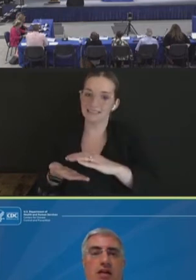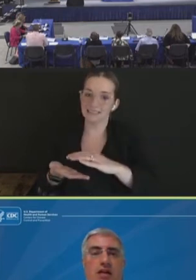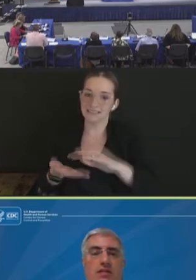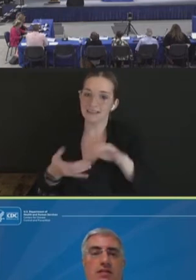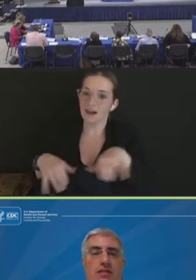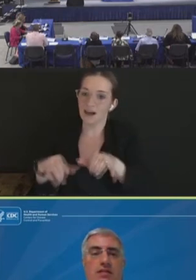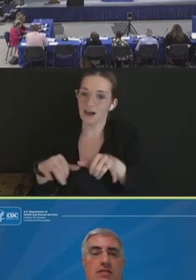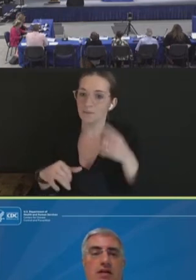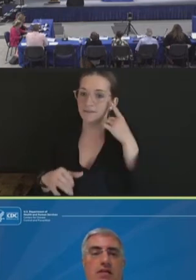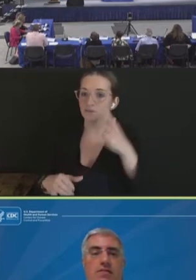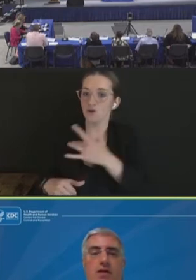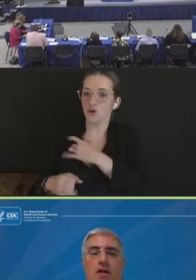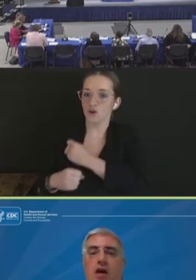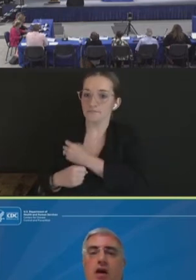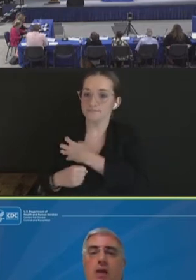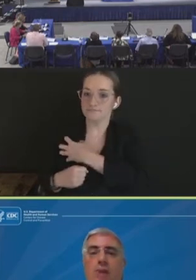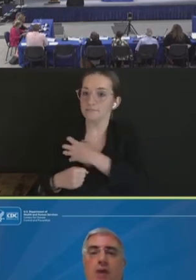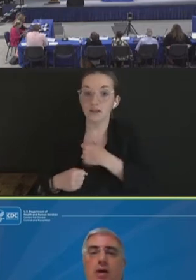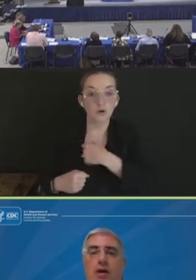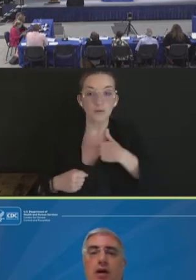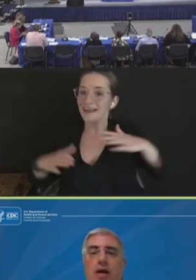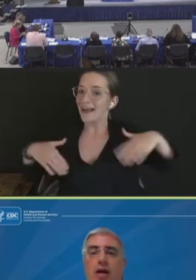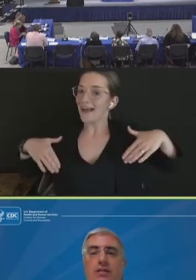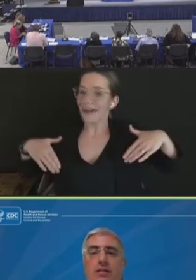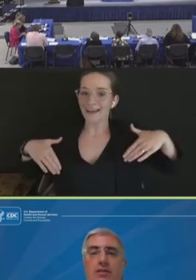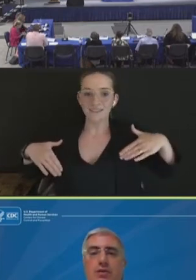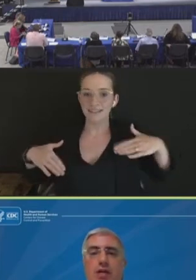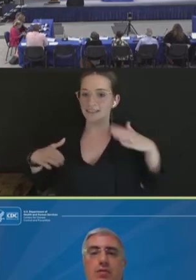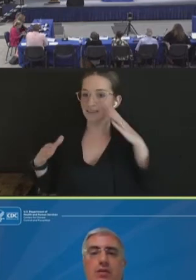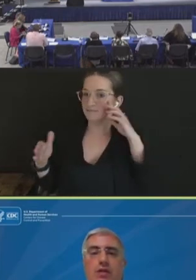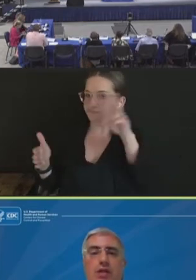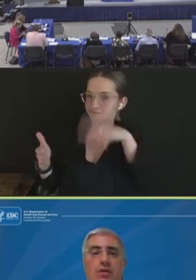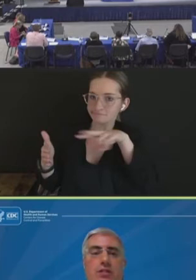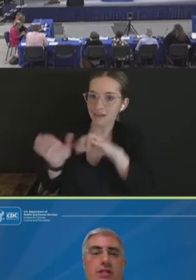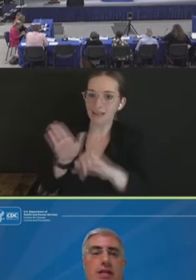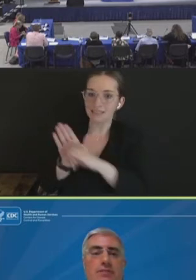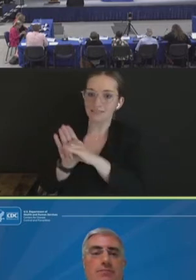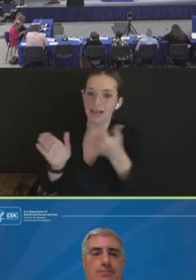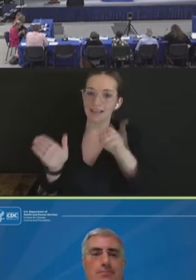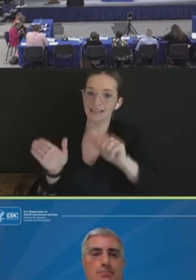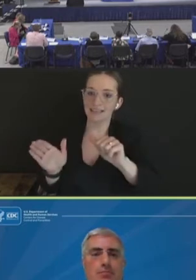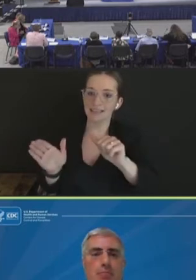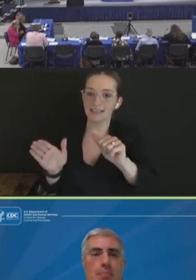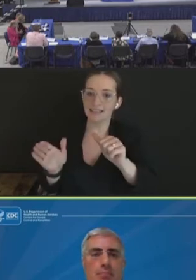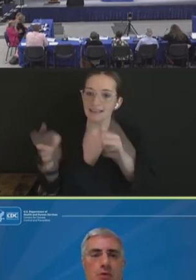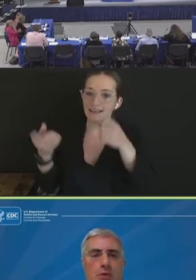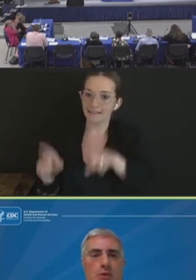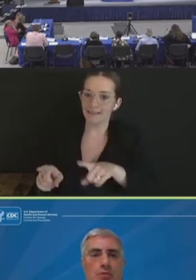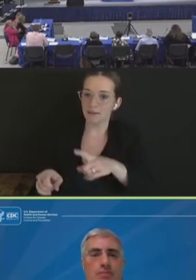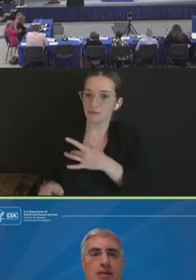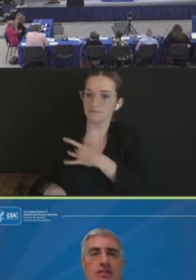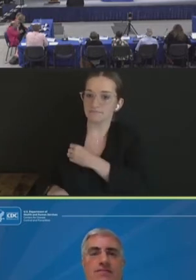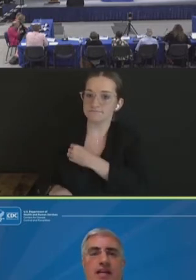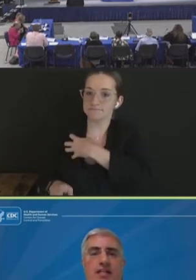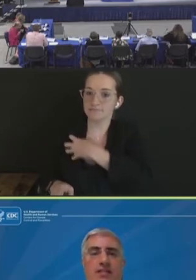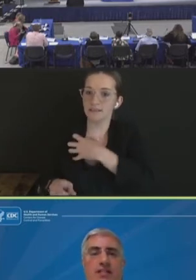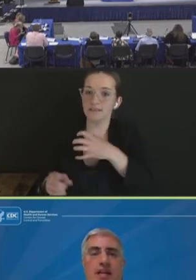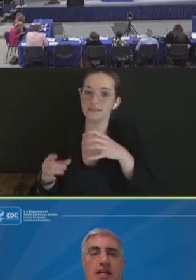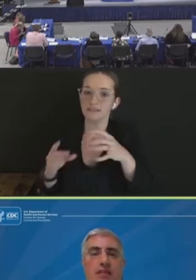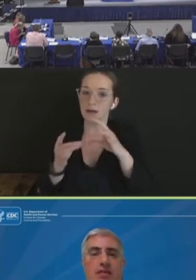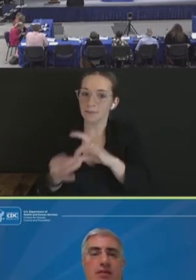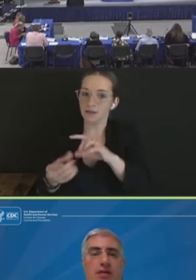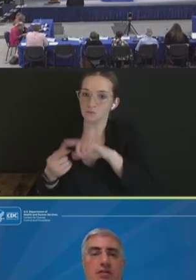any instances of myopericarditis associated with Jynneos to date. With respect to